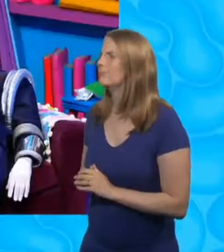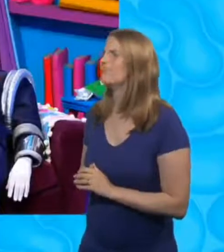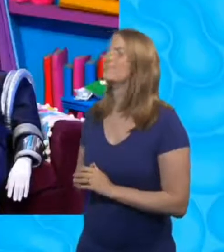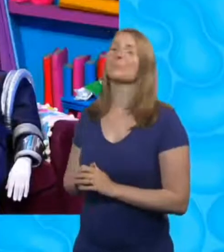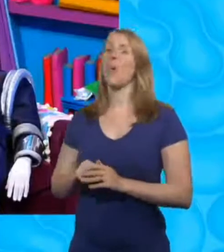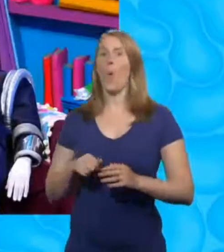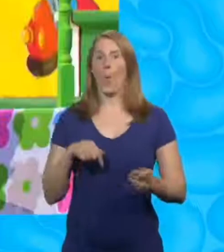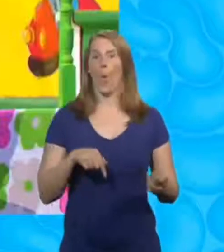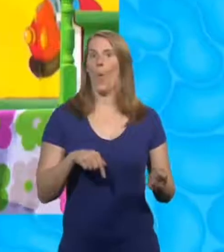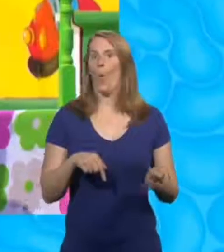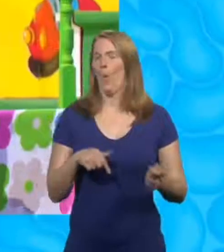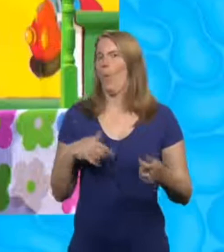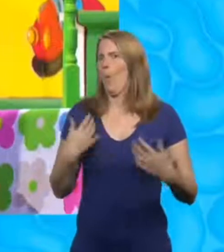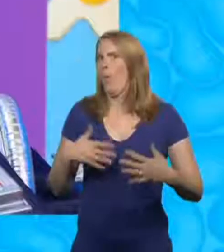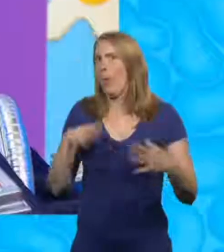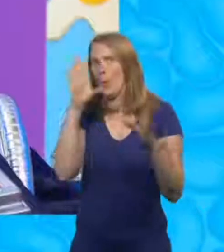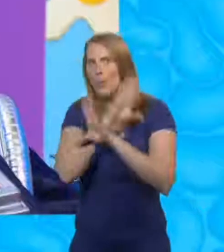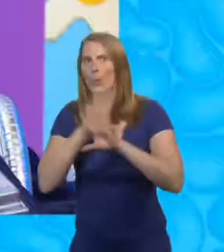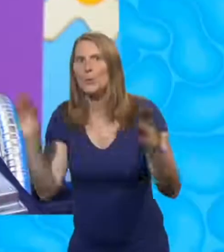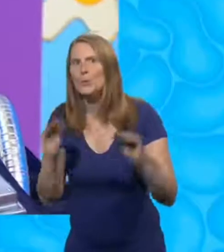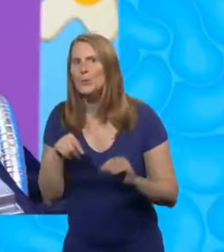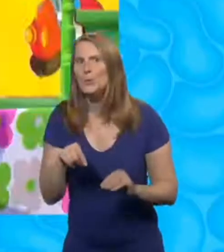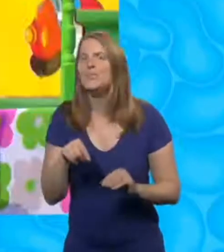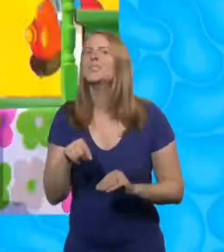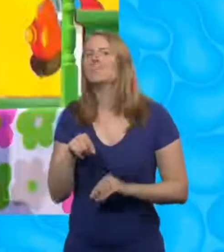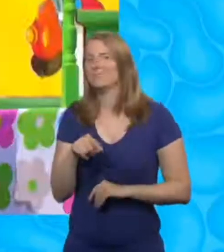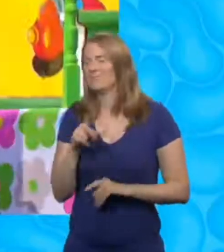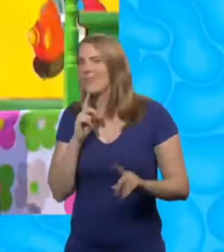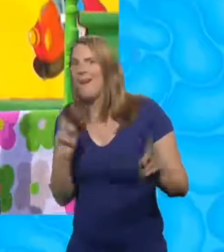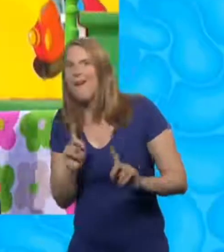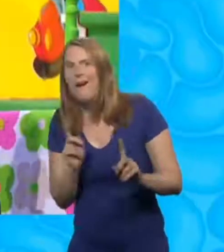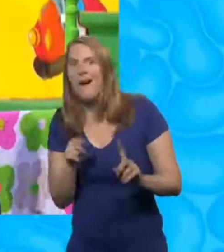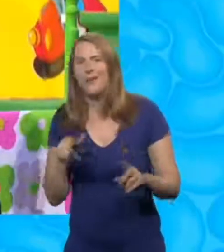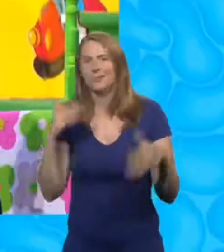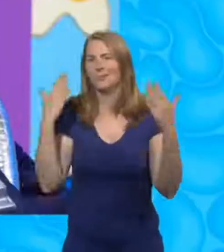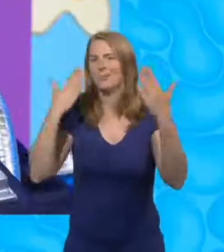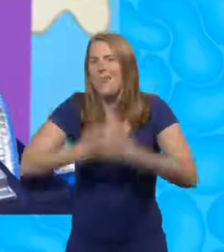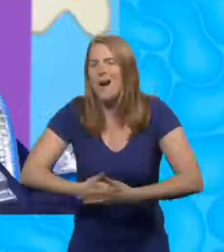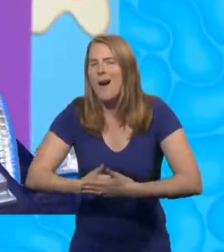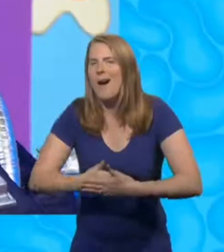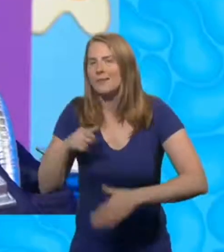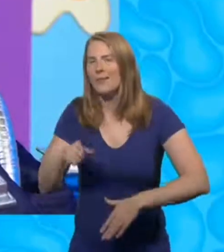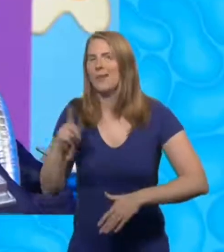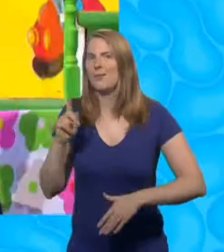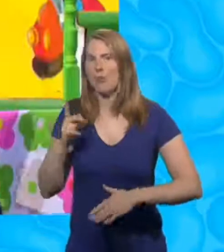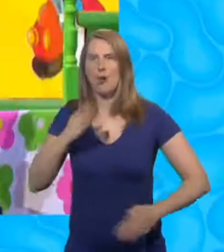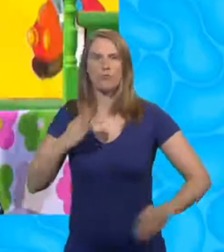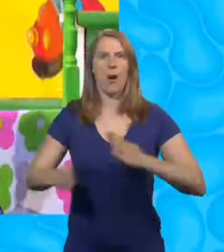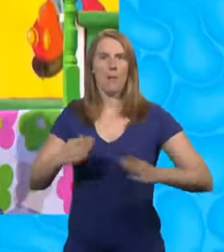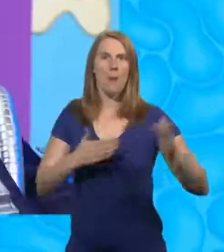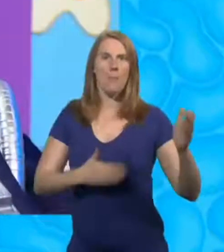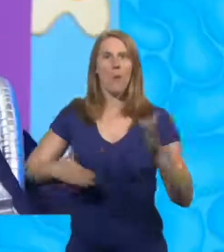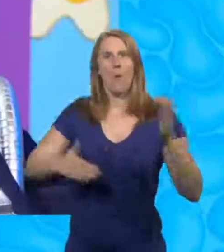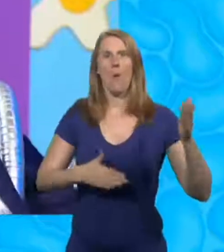Robert, there's important news here. It says here that tonight is the grand robot ball in Justintown at the